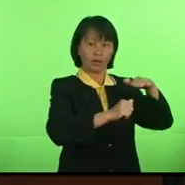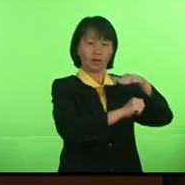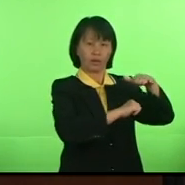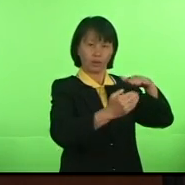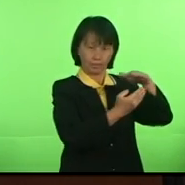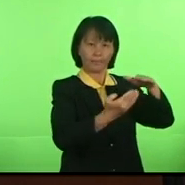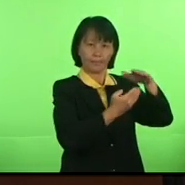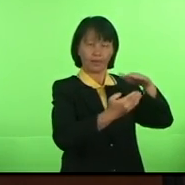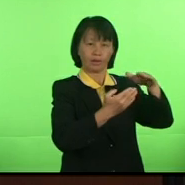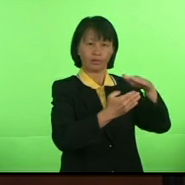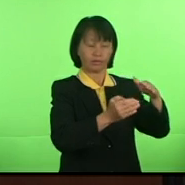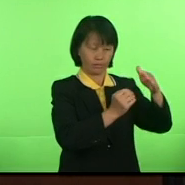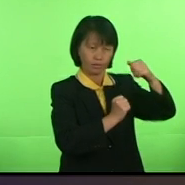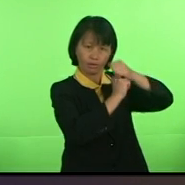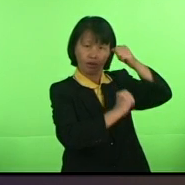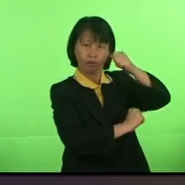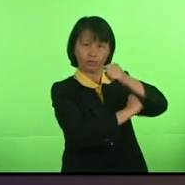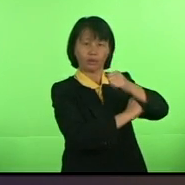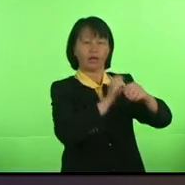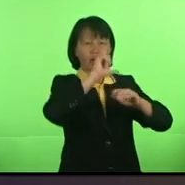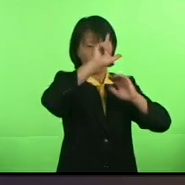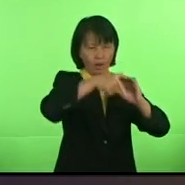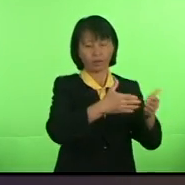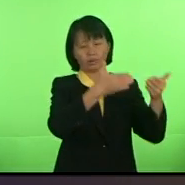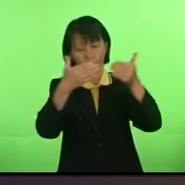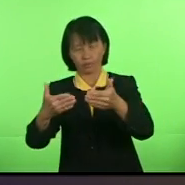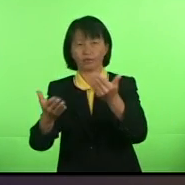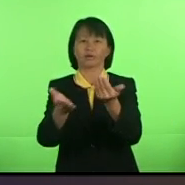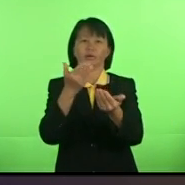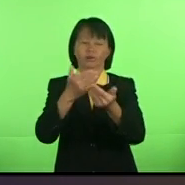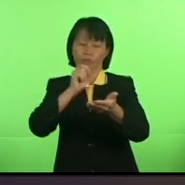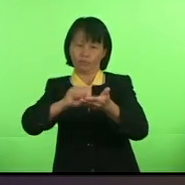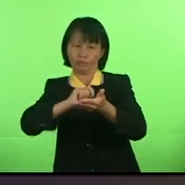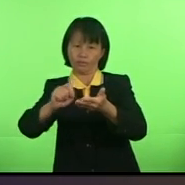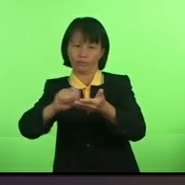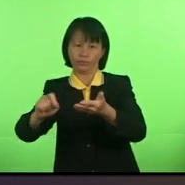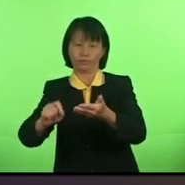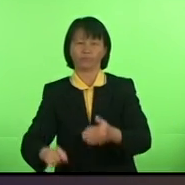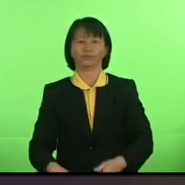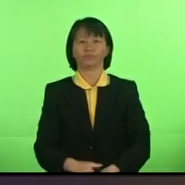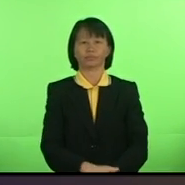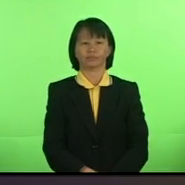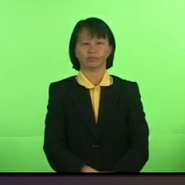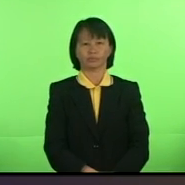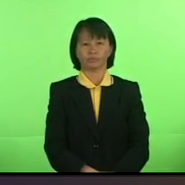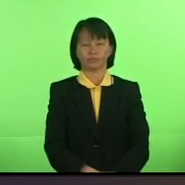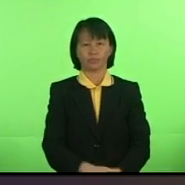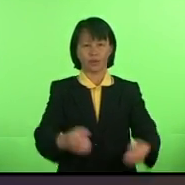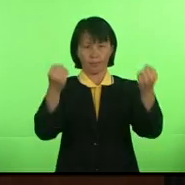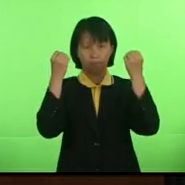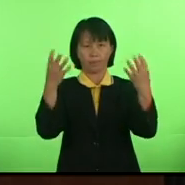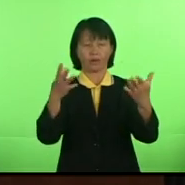you should be able to write any type of essay required to you. Now students, there are